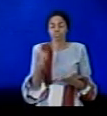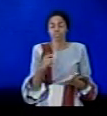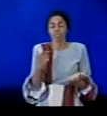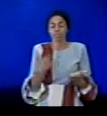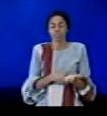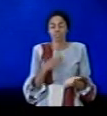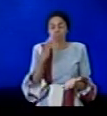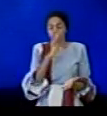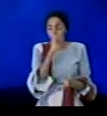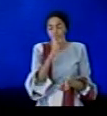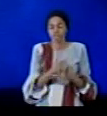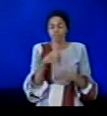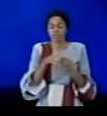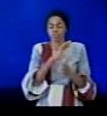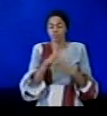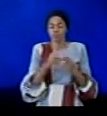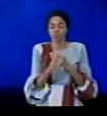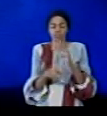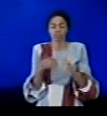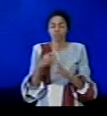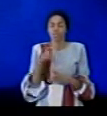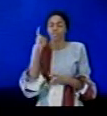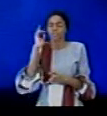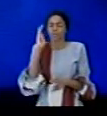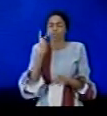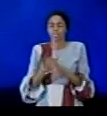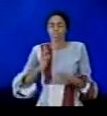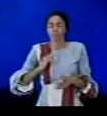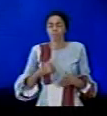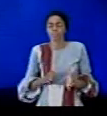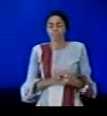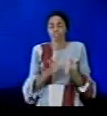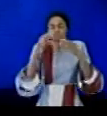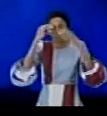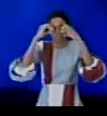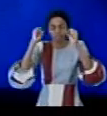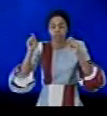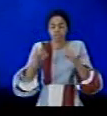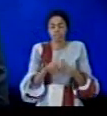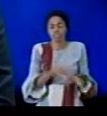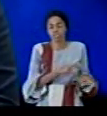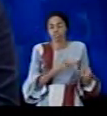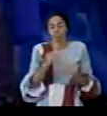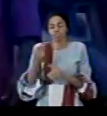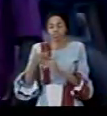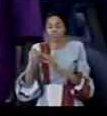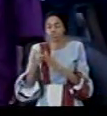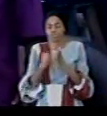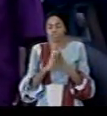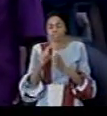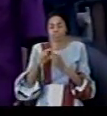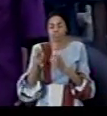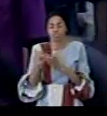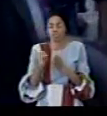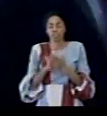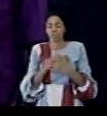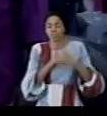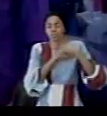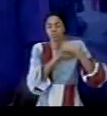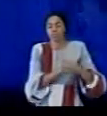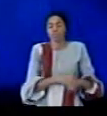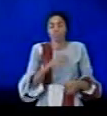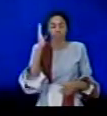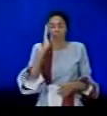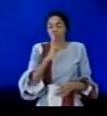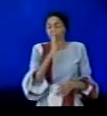more as he moves from zone to zone. Lord, I pray your protection will be upon his life, him and the minister that are working